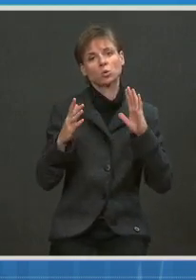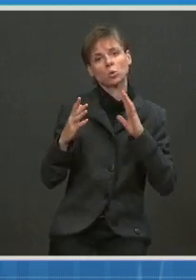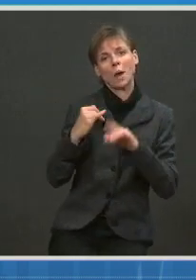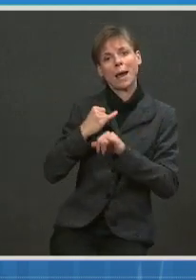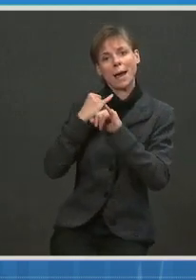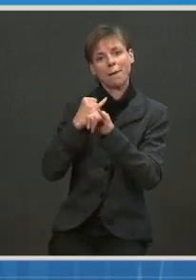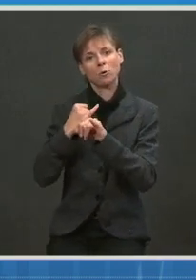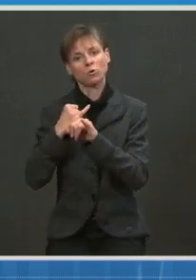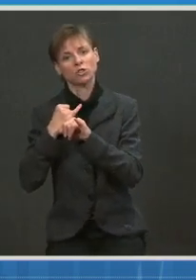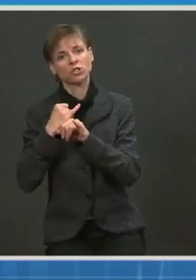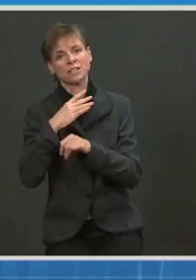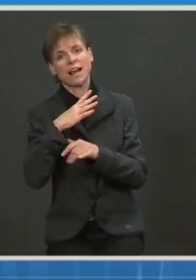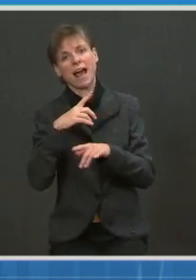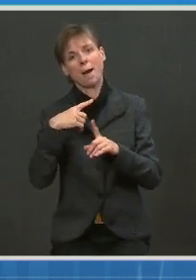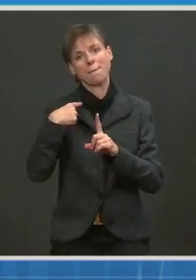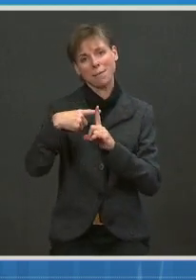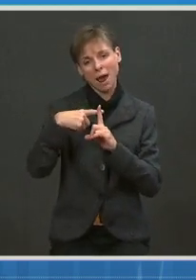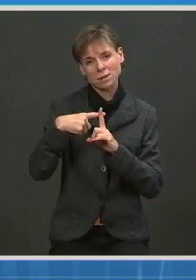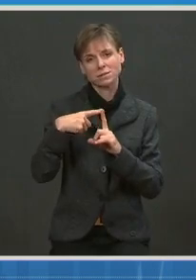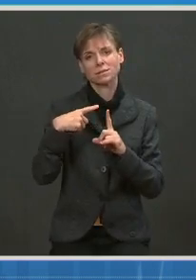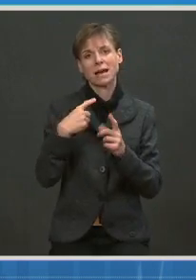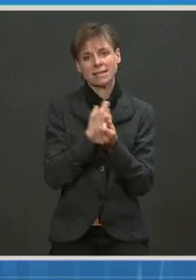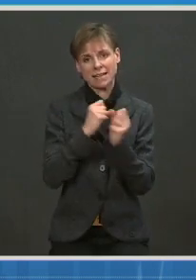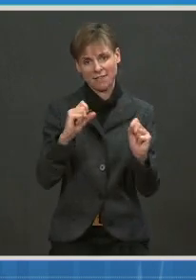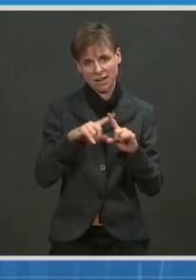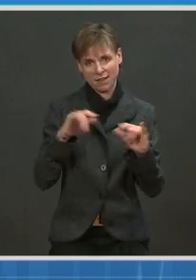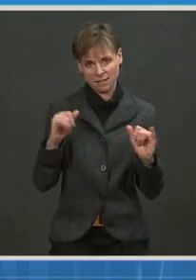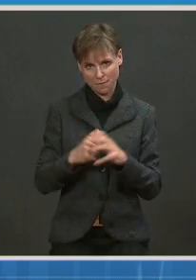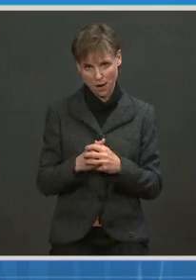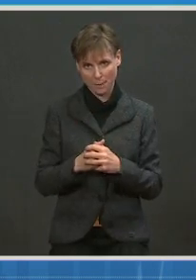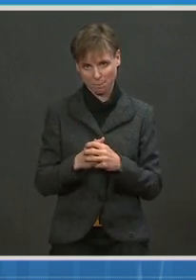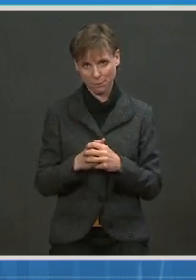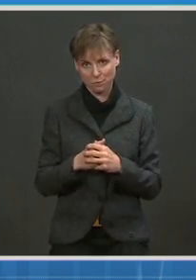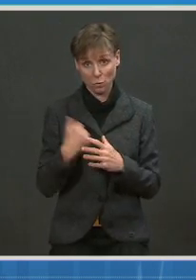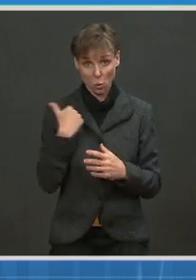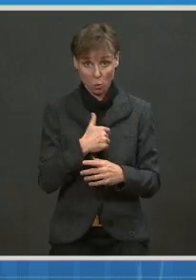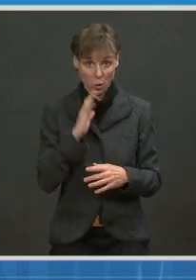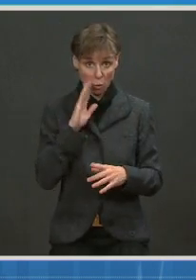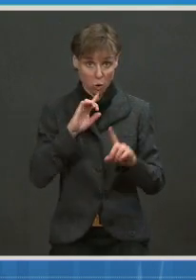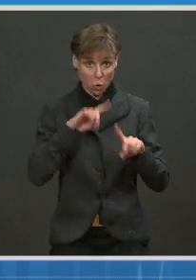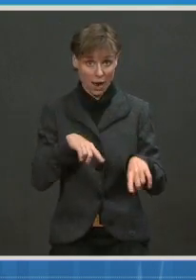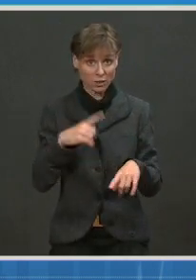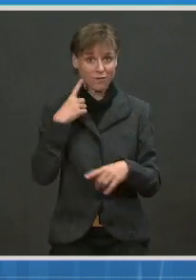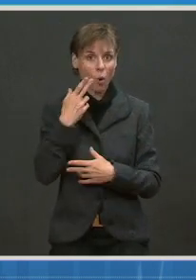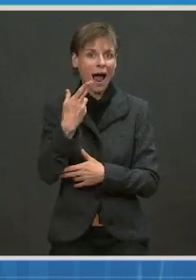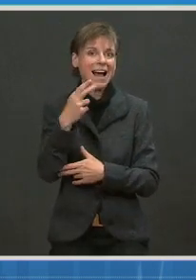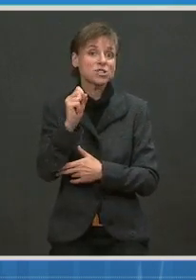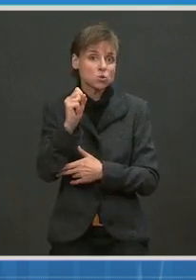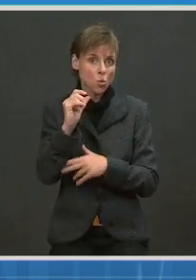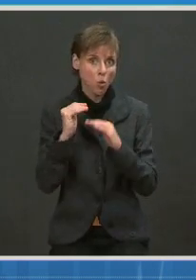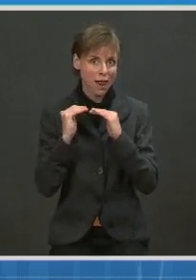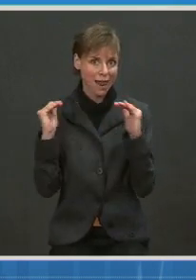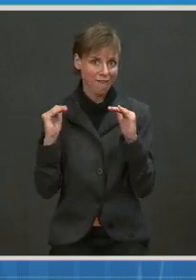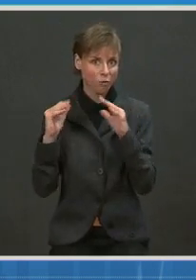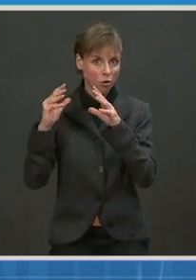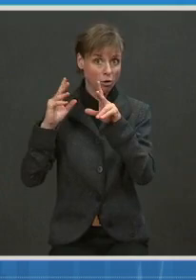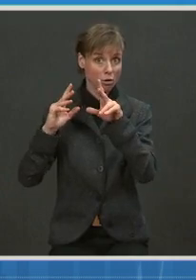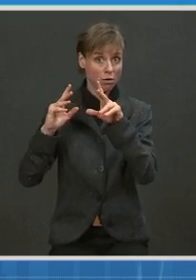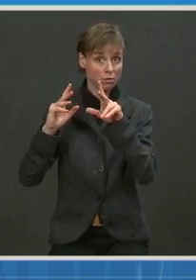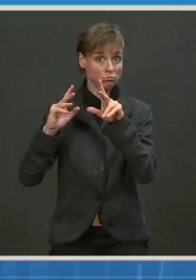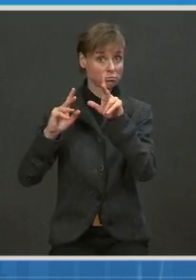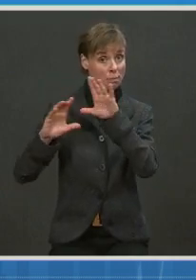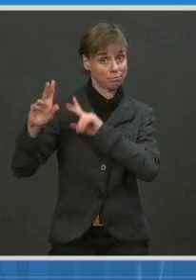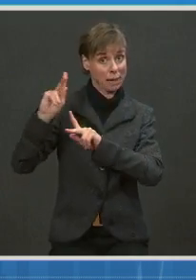looking at safety. We will know answers to that for high school level individuals by the time we get to the